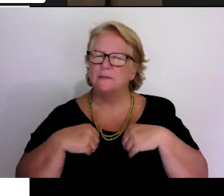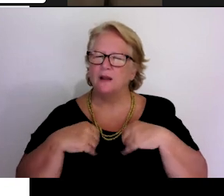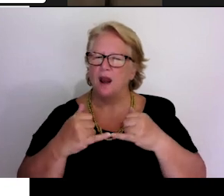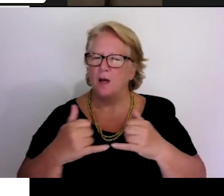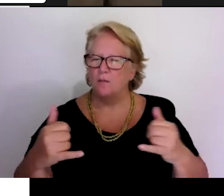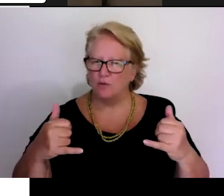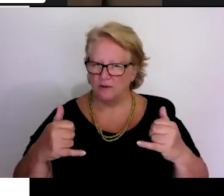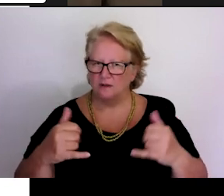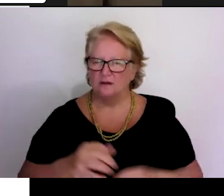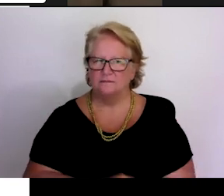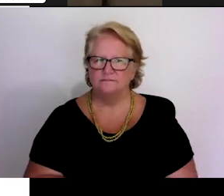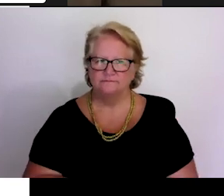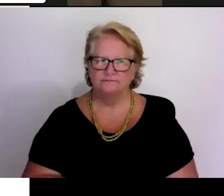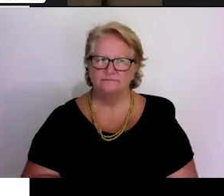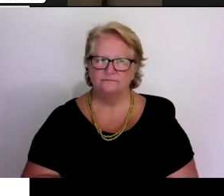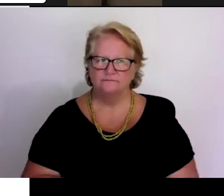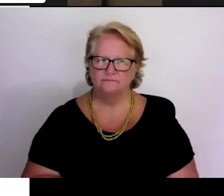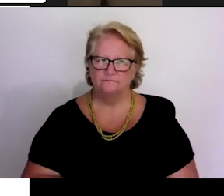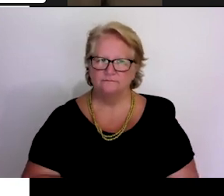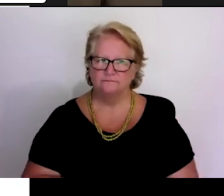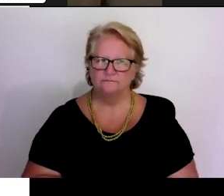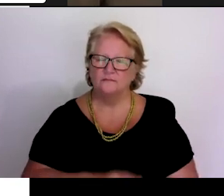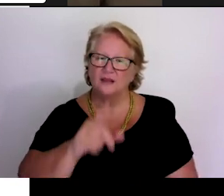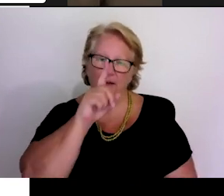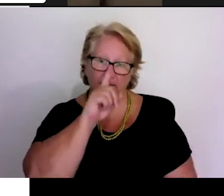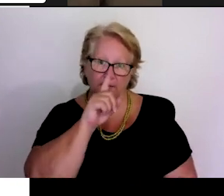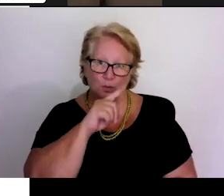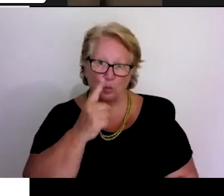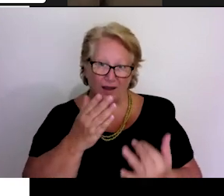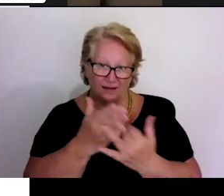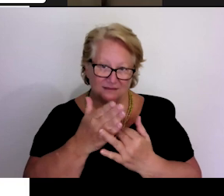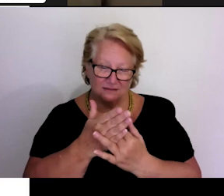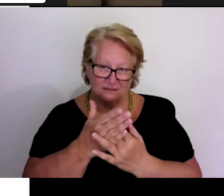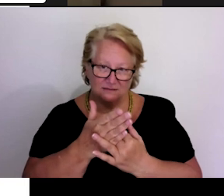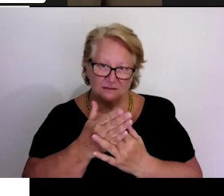been agreed through the Charter. The people accessing the data